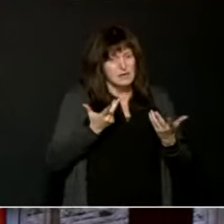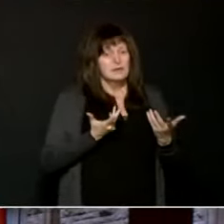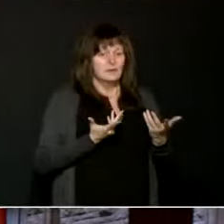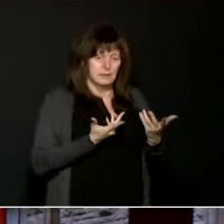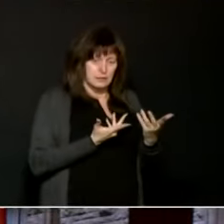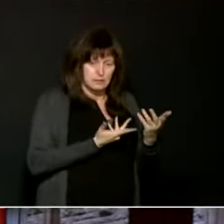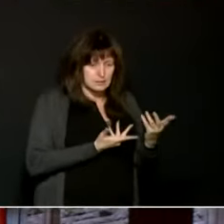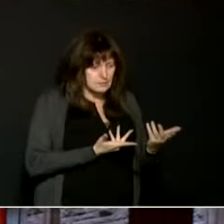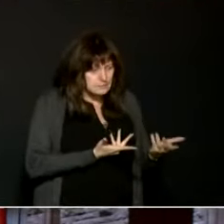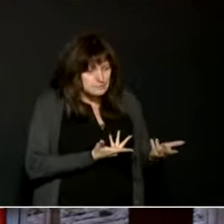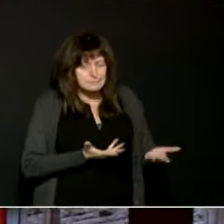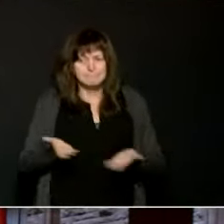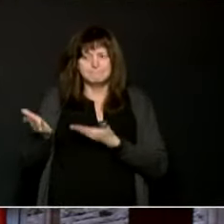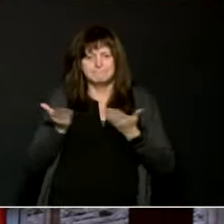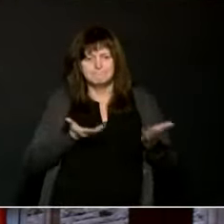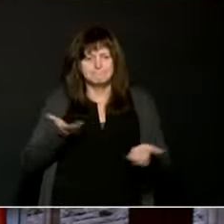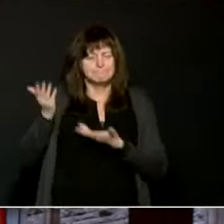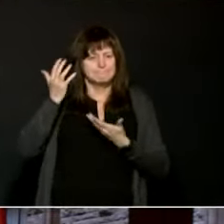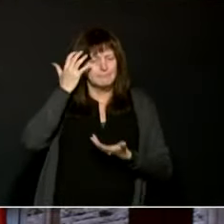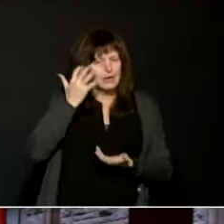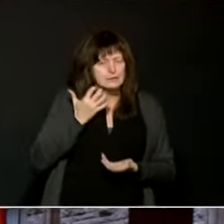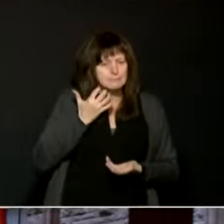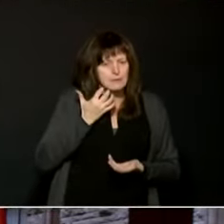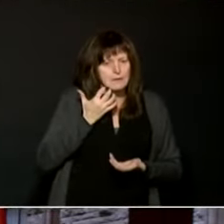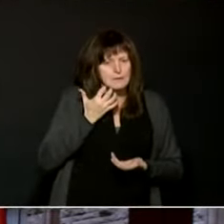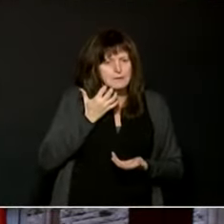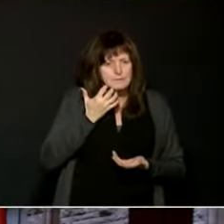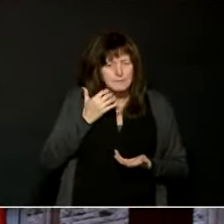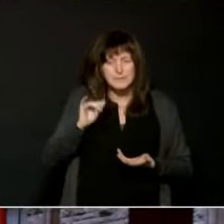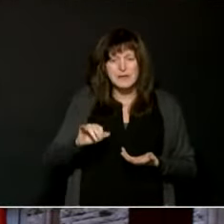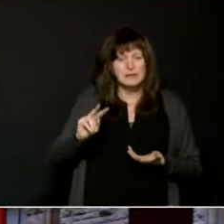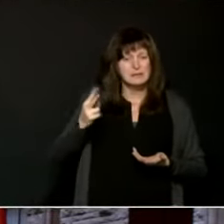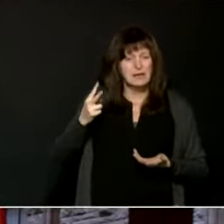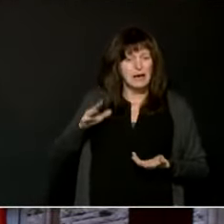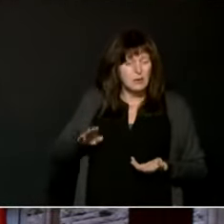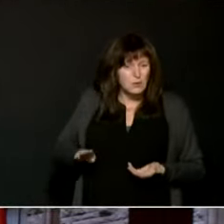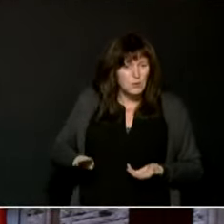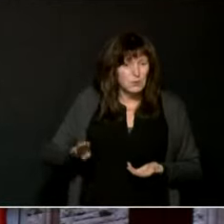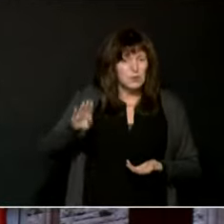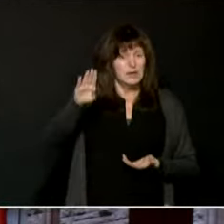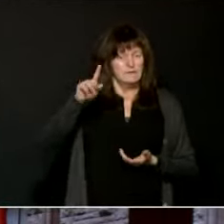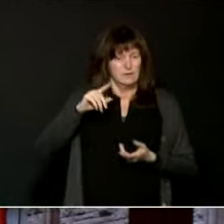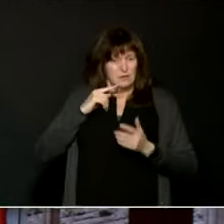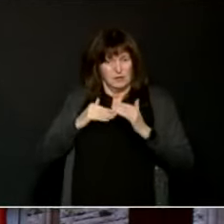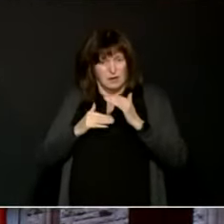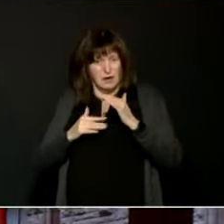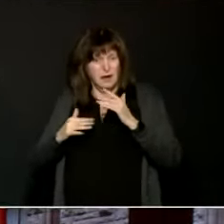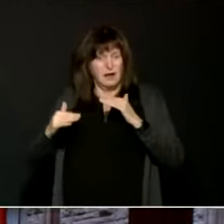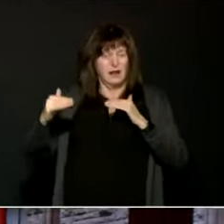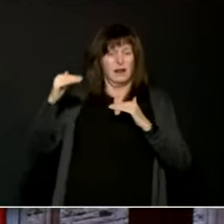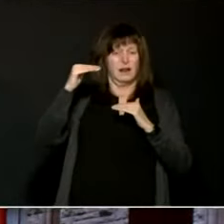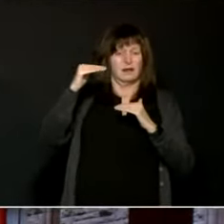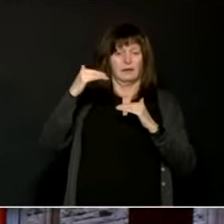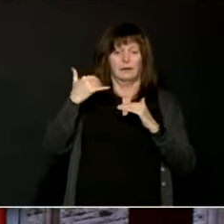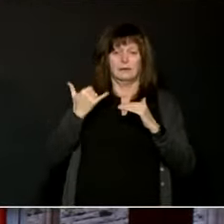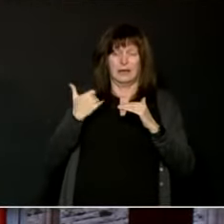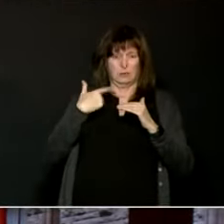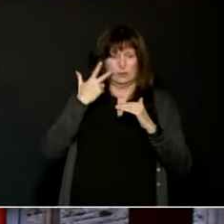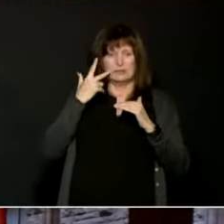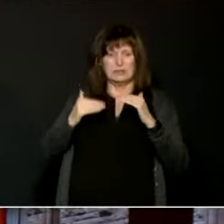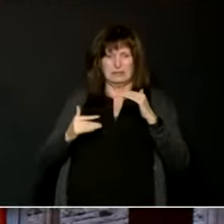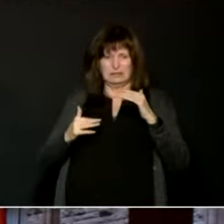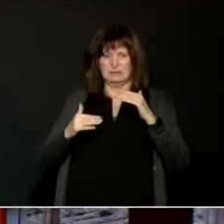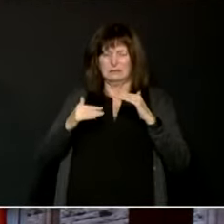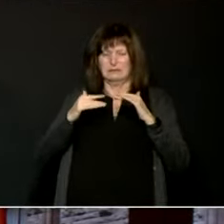data shows we're getting close to where we were in the peak of our second wave. So we're finding it's a younger population. As our modeling table has shown